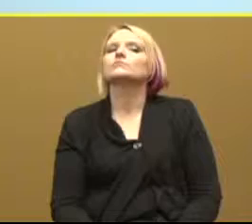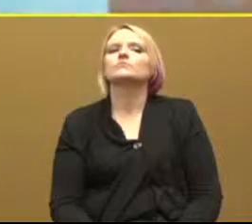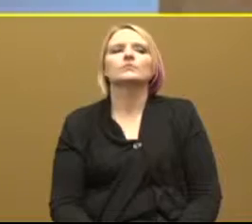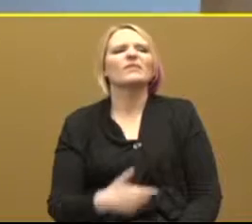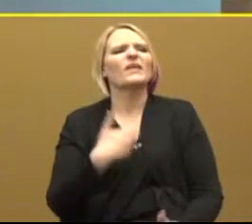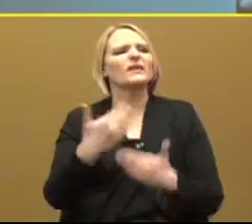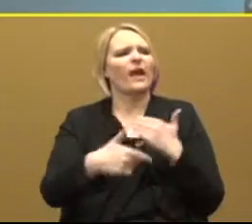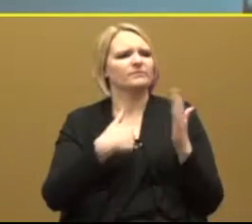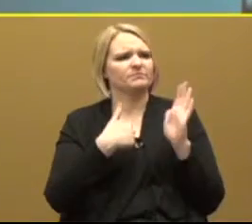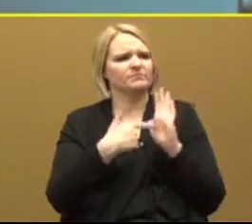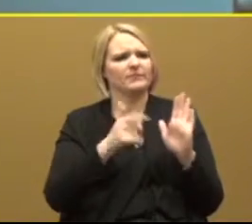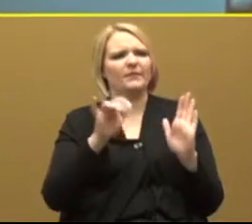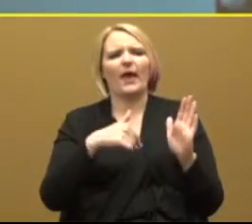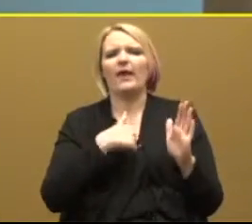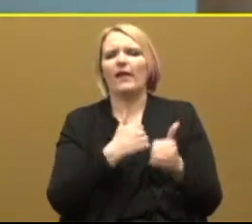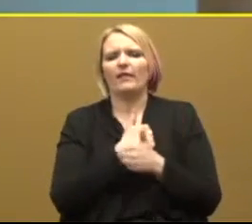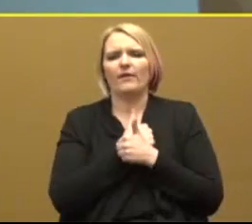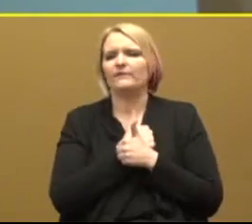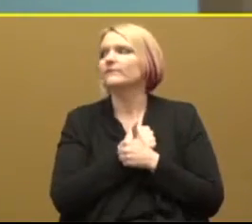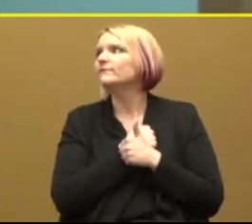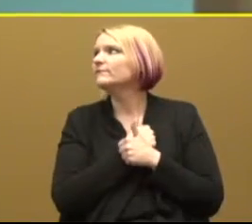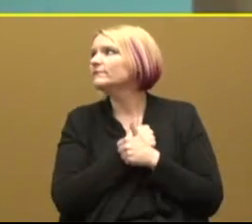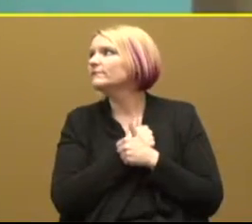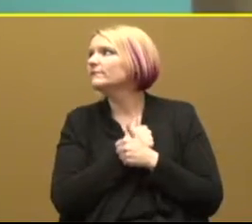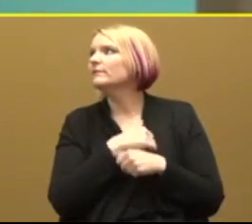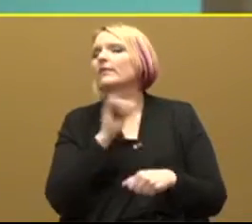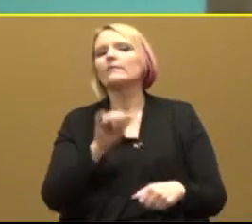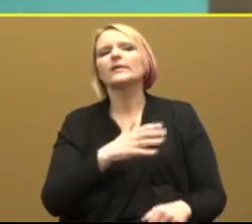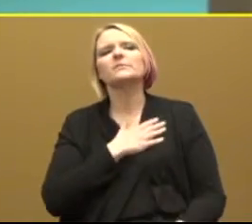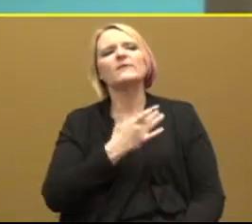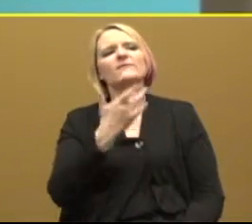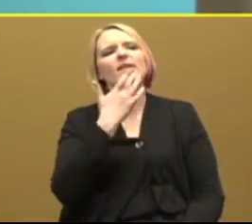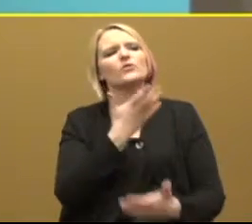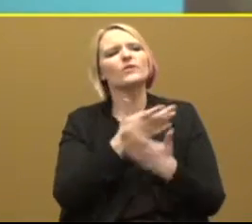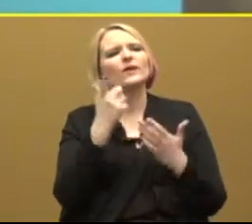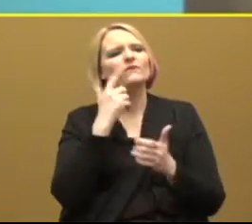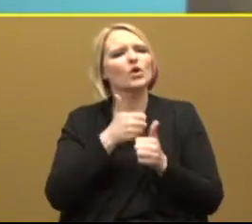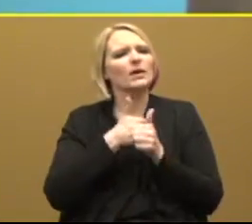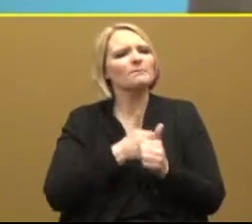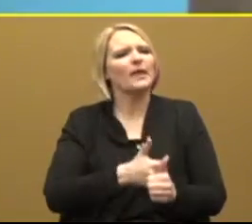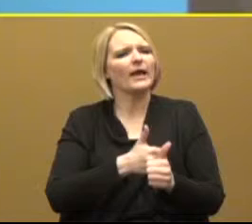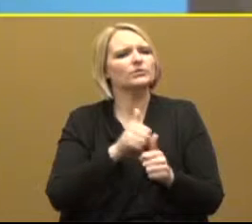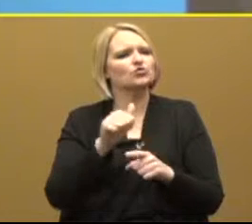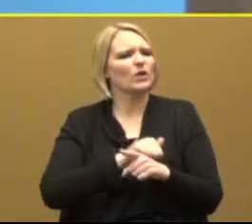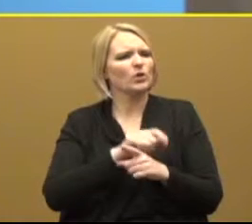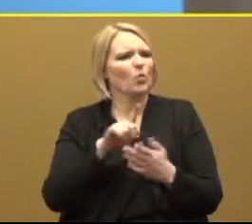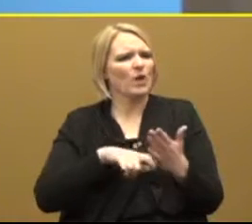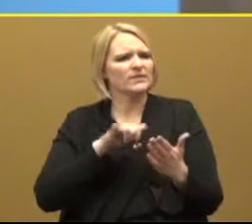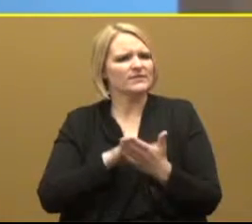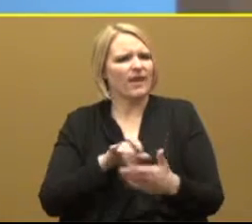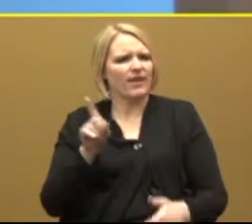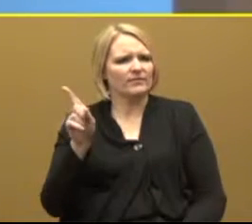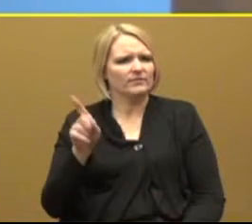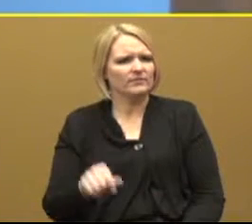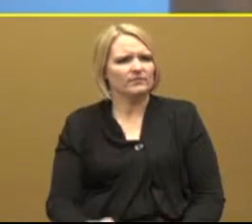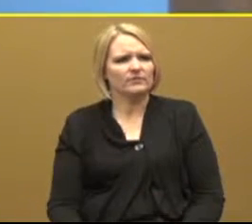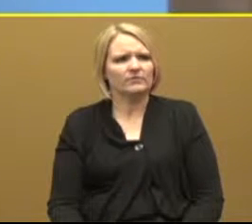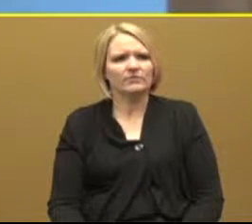love. This is my favorite thing for compliance training. What are these?